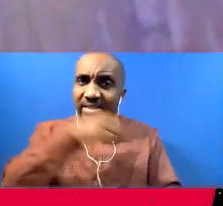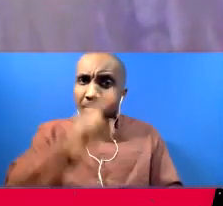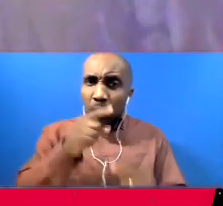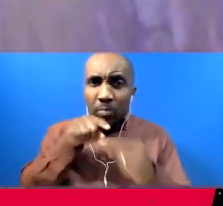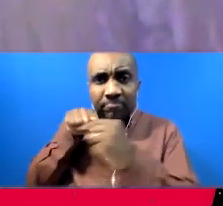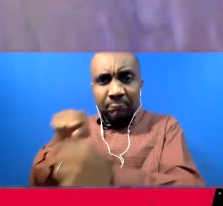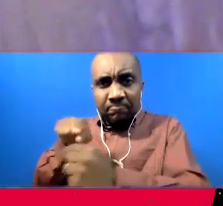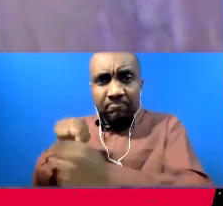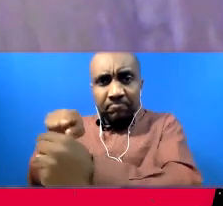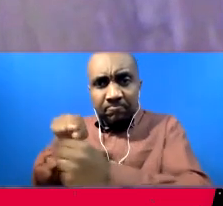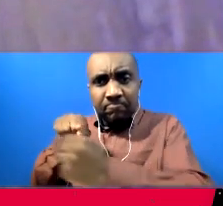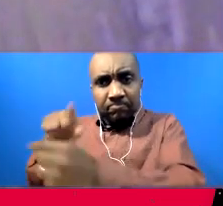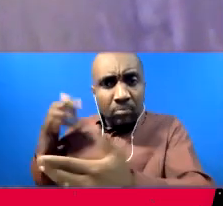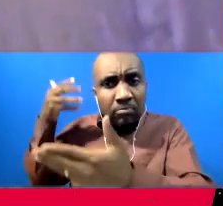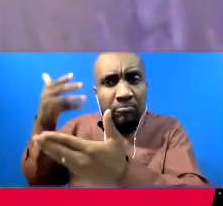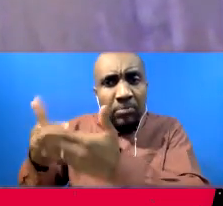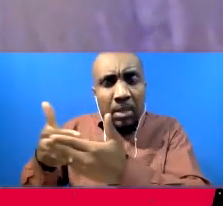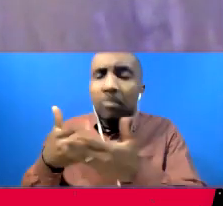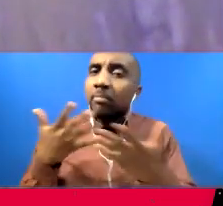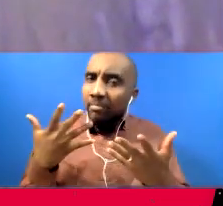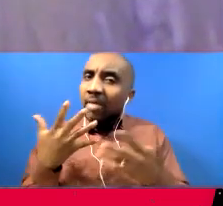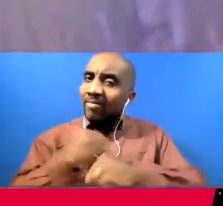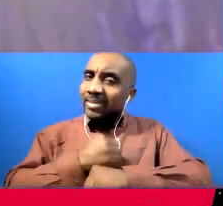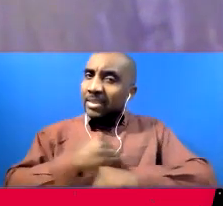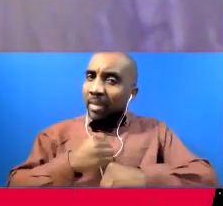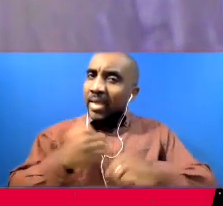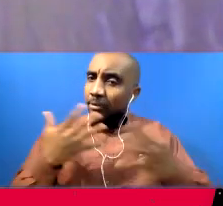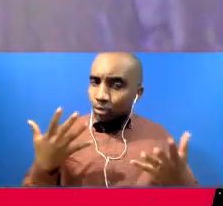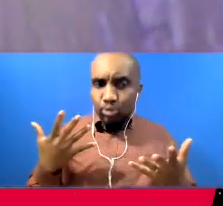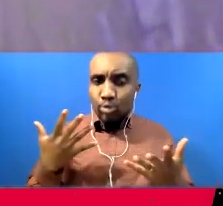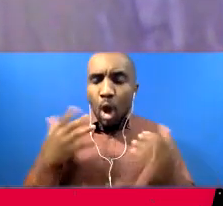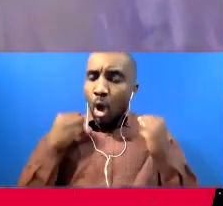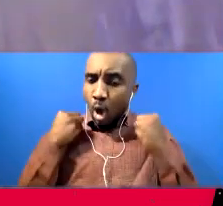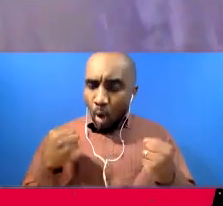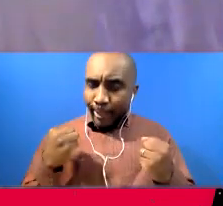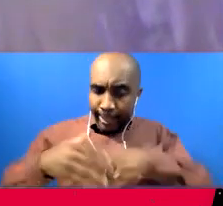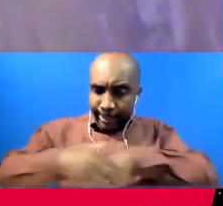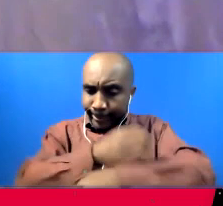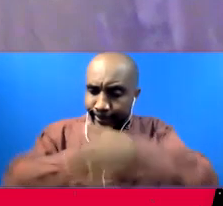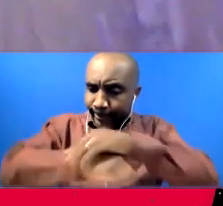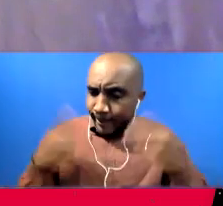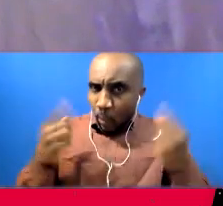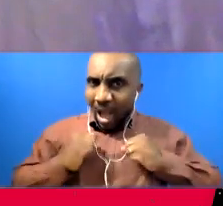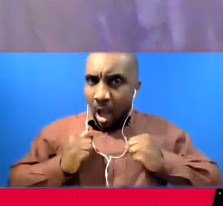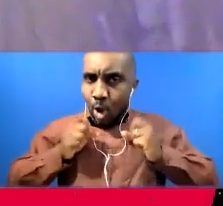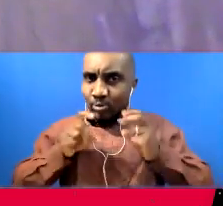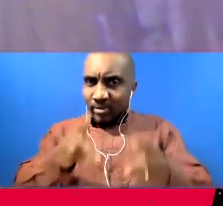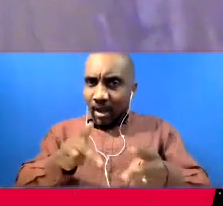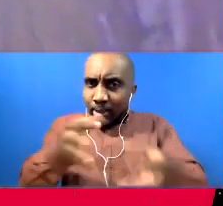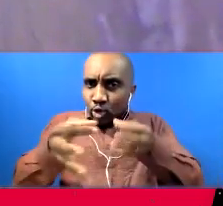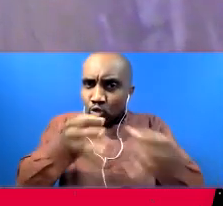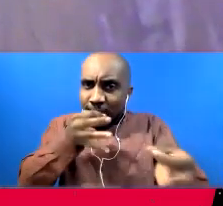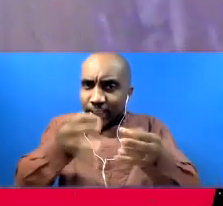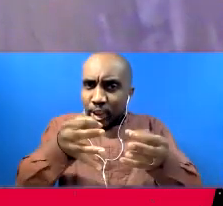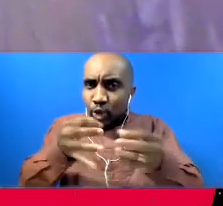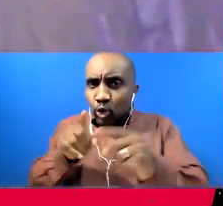throughout, of course, but they've created enough space to reassert their own tactics for liberation, and we must support them as